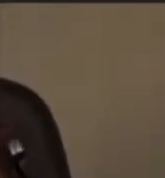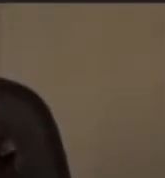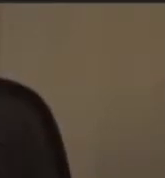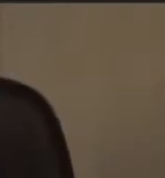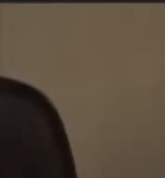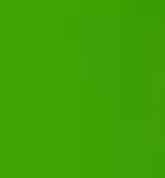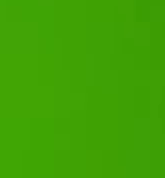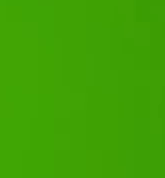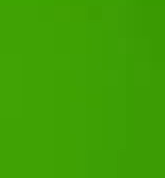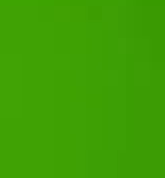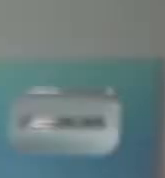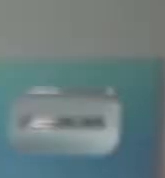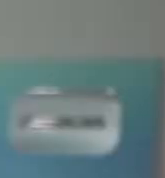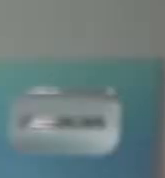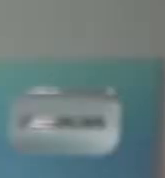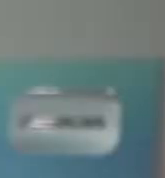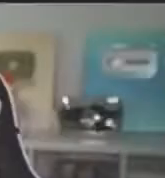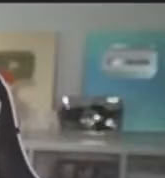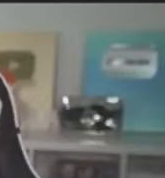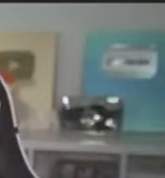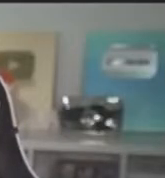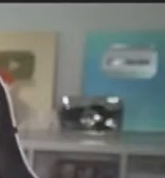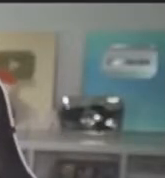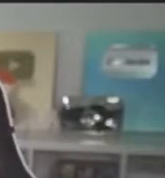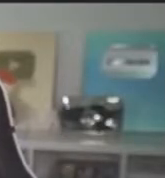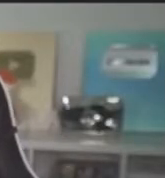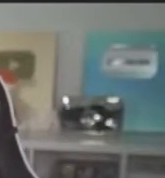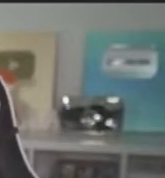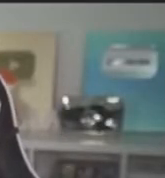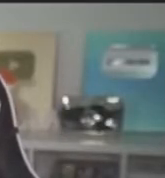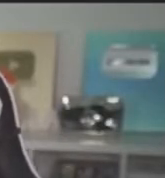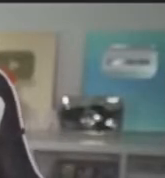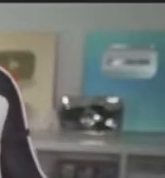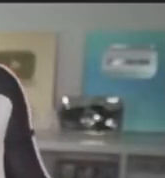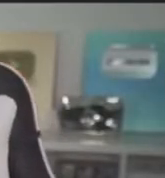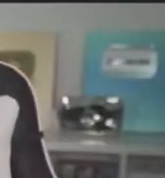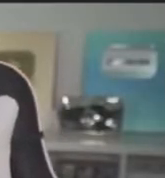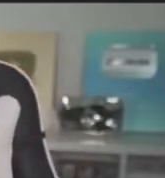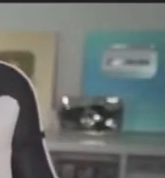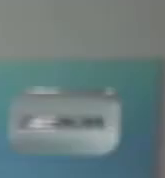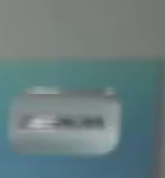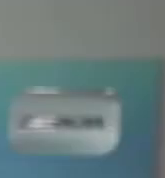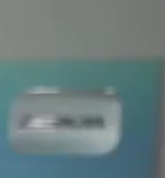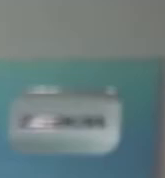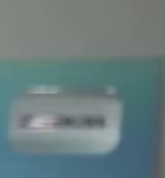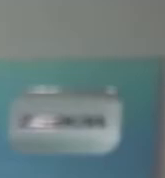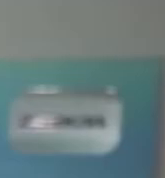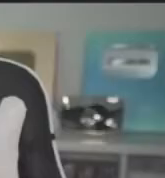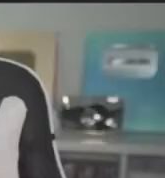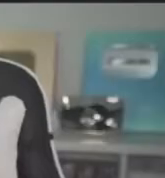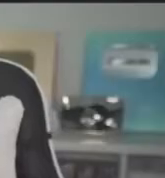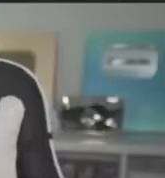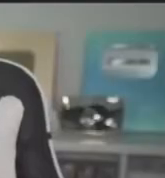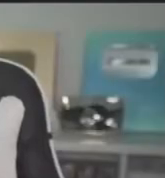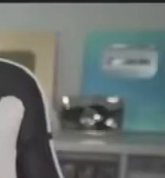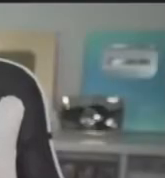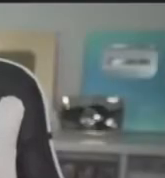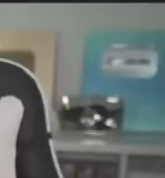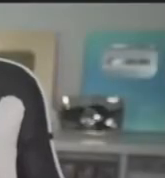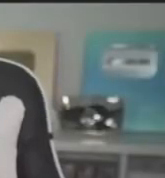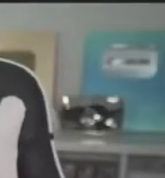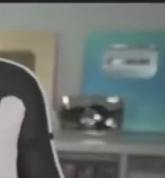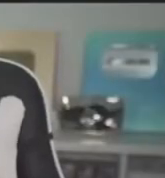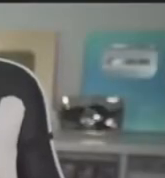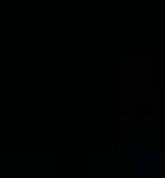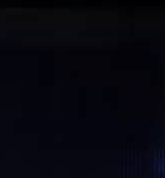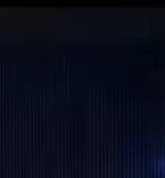could think of. Them. Why not? Yeah, why not? Just go hump your pals on the bench. Change your life off. Whatever you want to do, just do it. What? No, Simon! It's